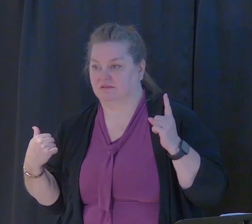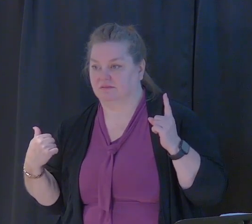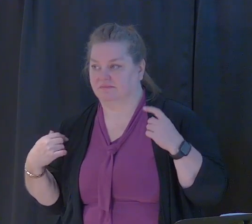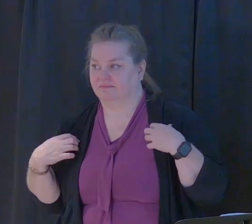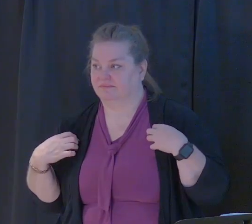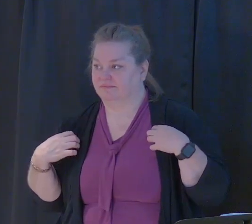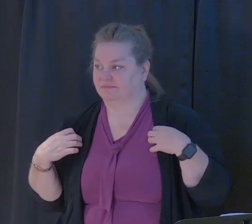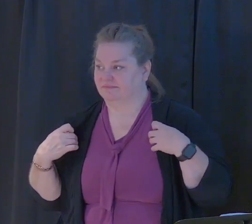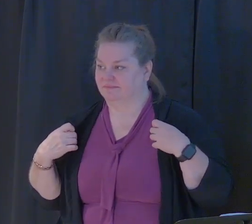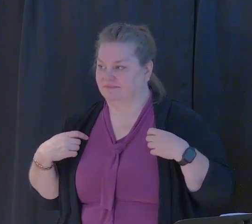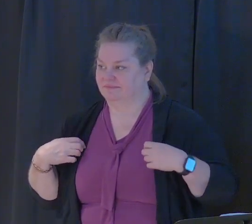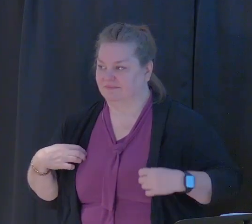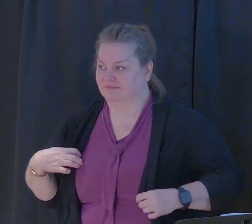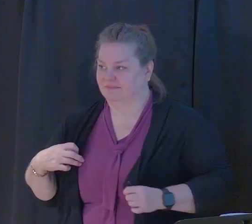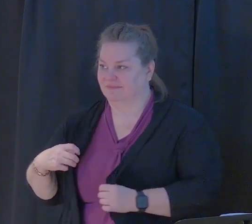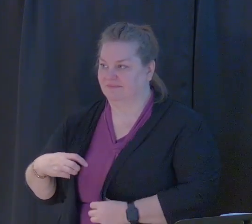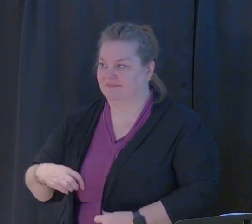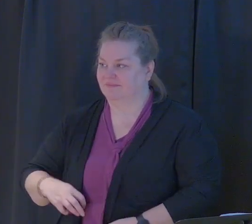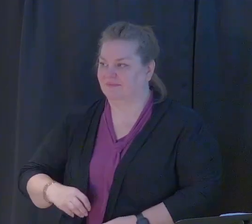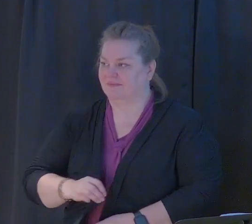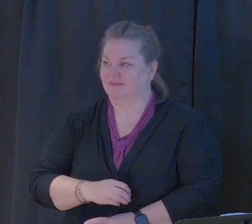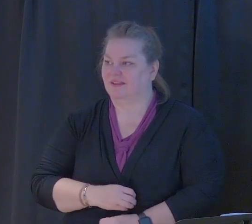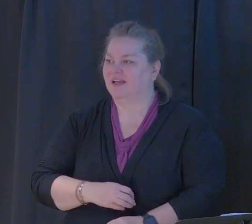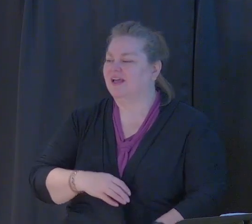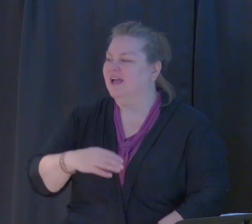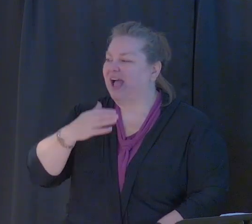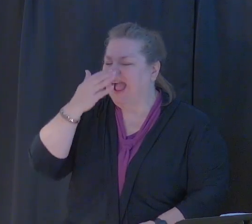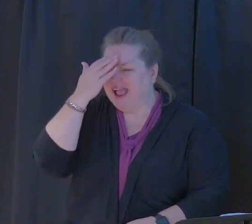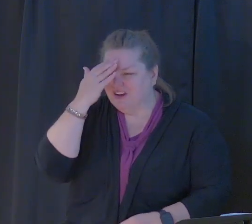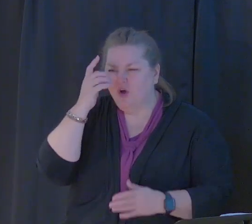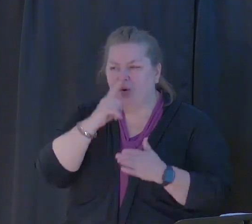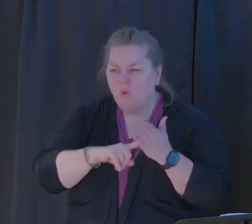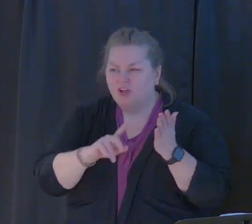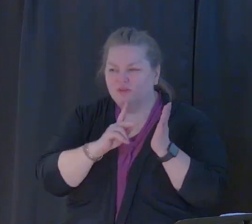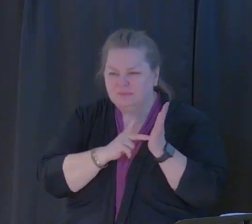I know what it means to feel like you're alone in a fight.